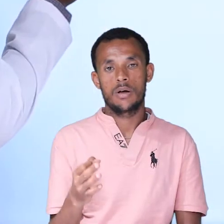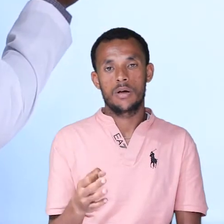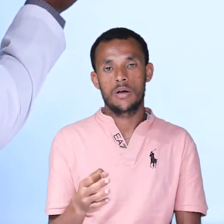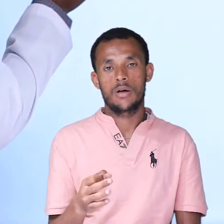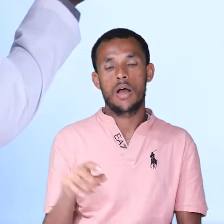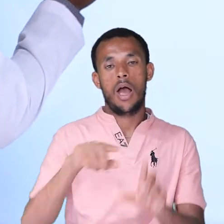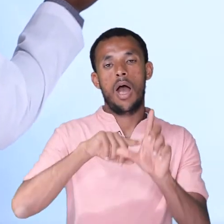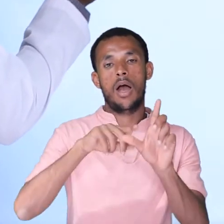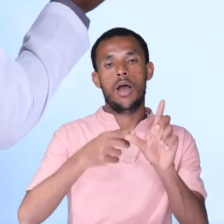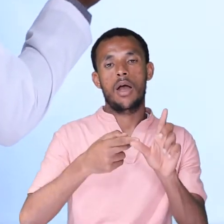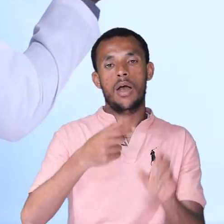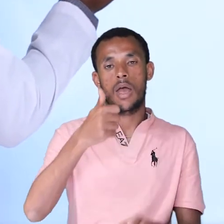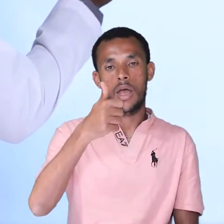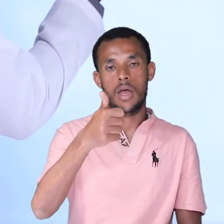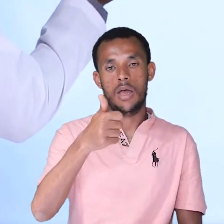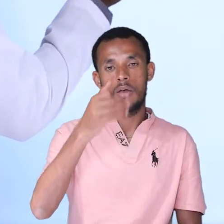angle